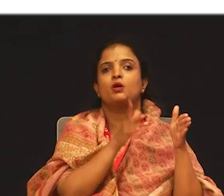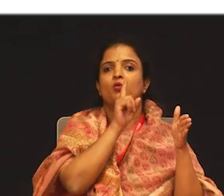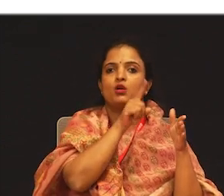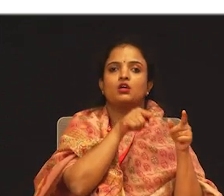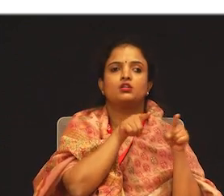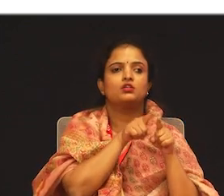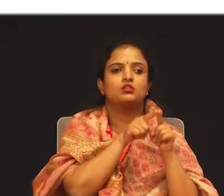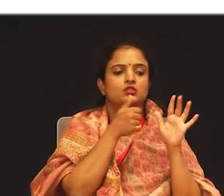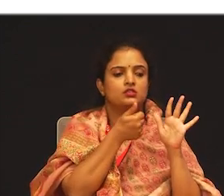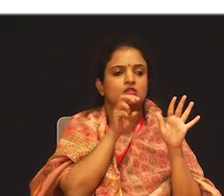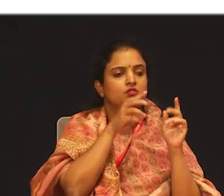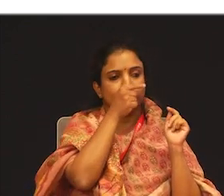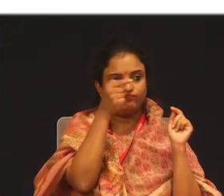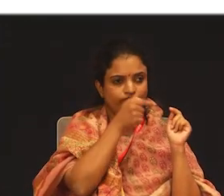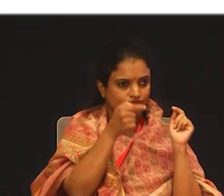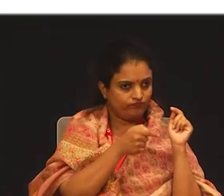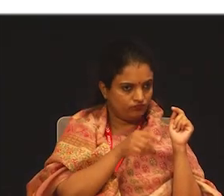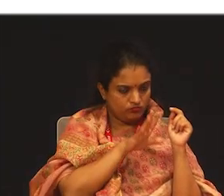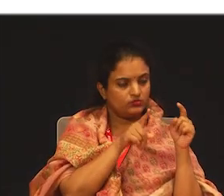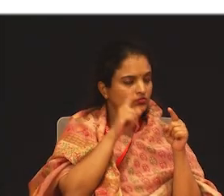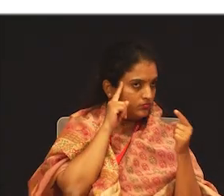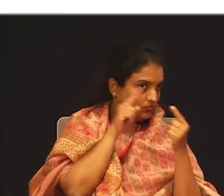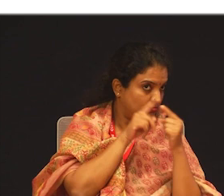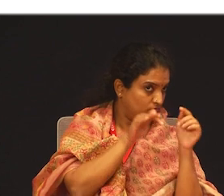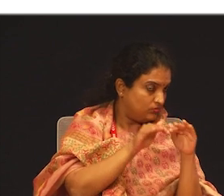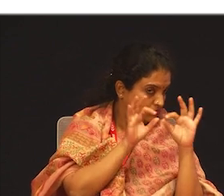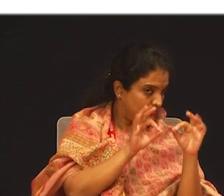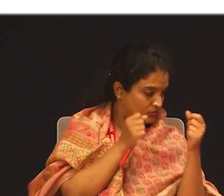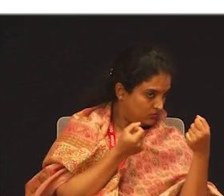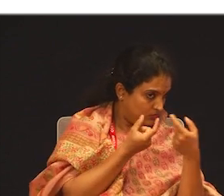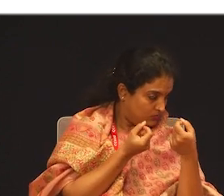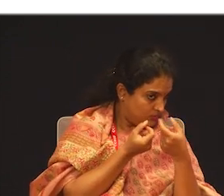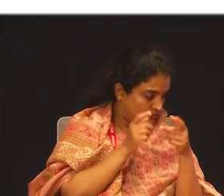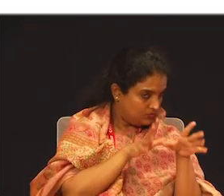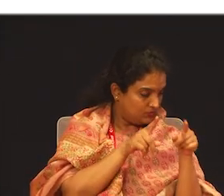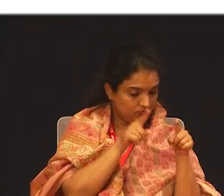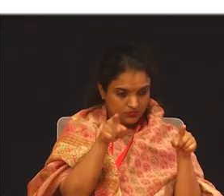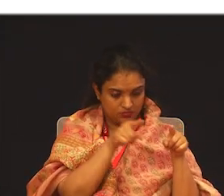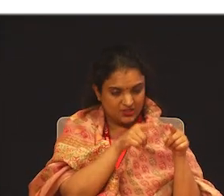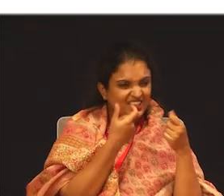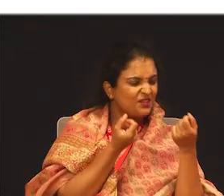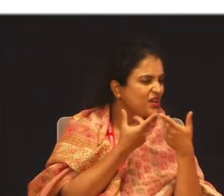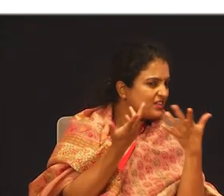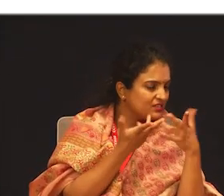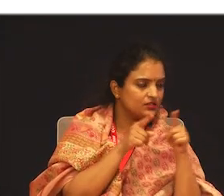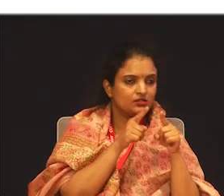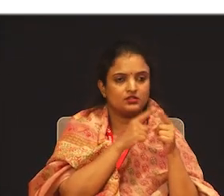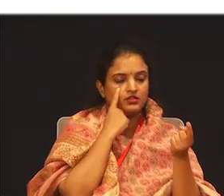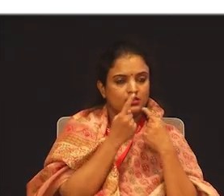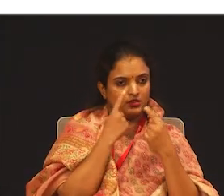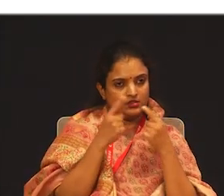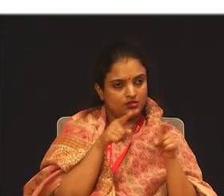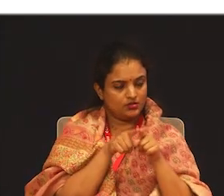only 63 statements, which ask whether the child is showing this kind of symptom or that kind of a symptom, and it didn't give